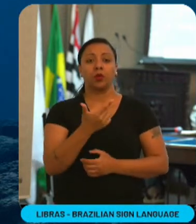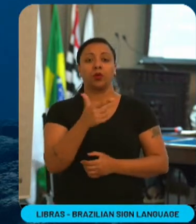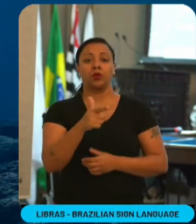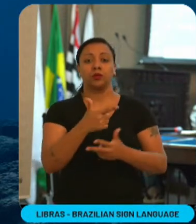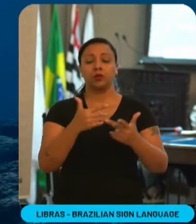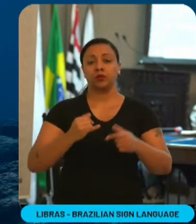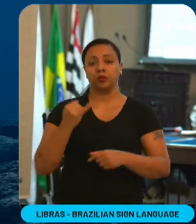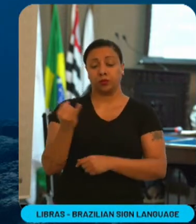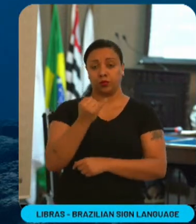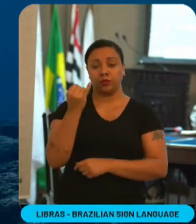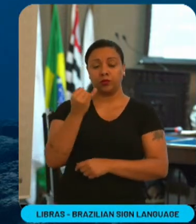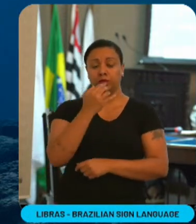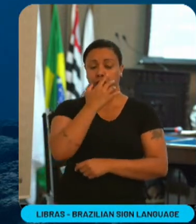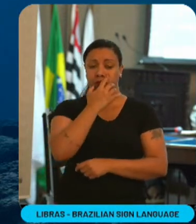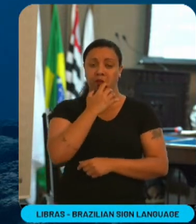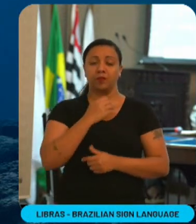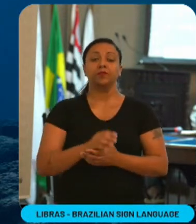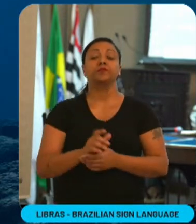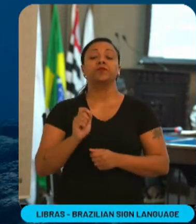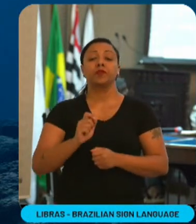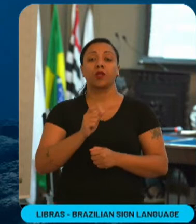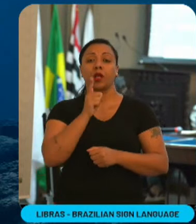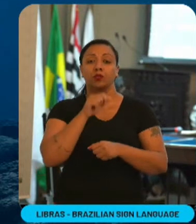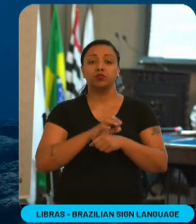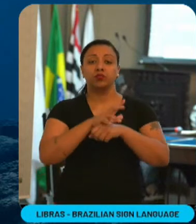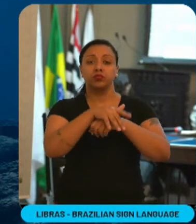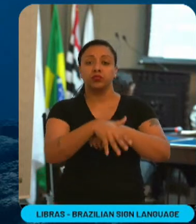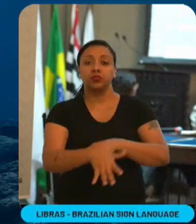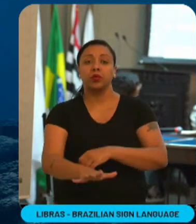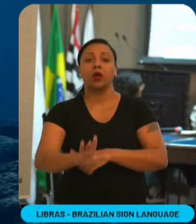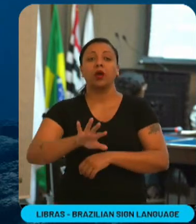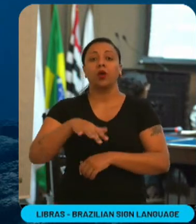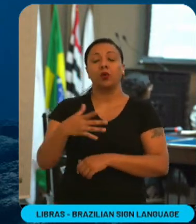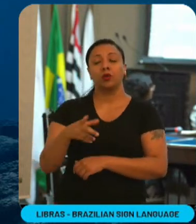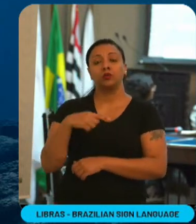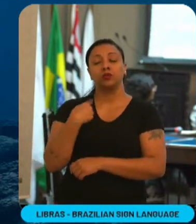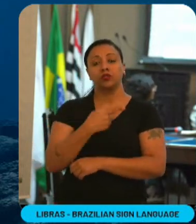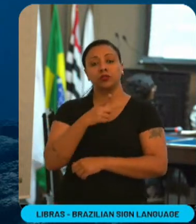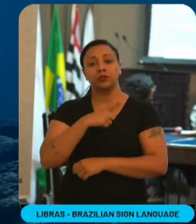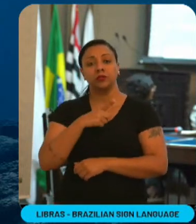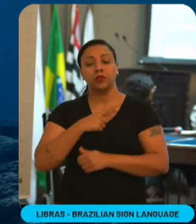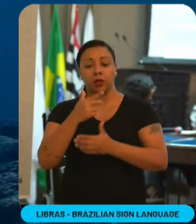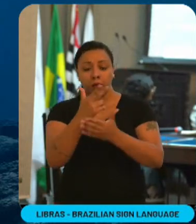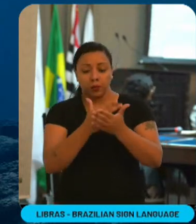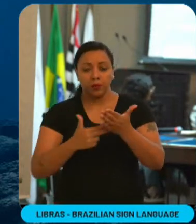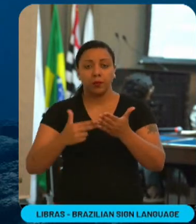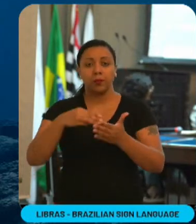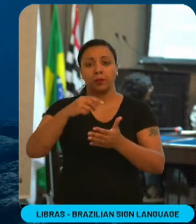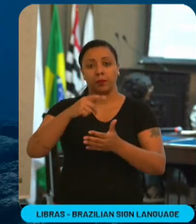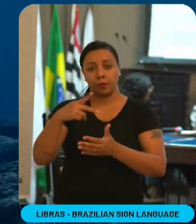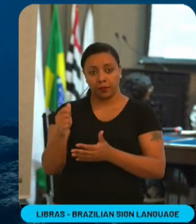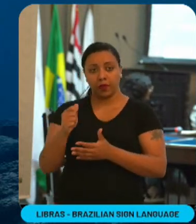corridors. Another very important topic are the